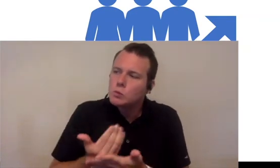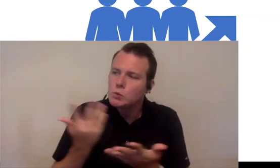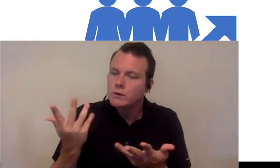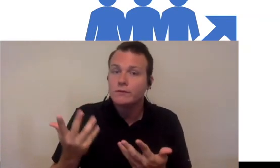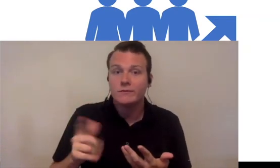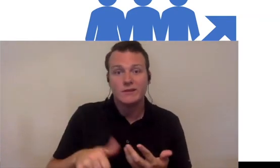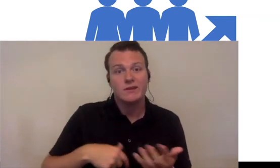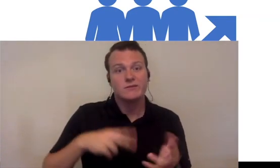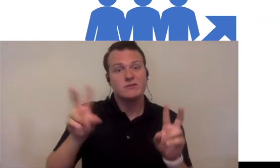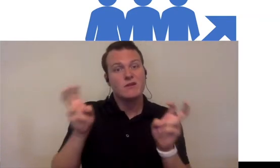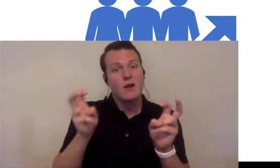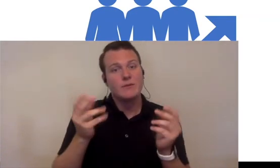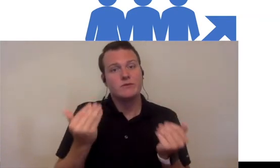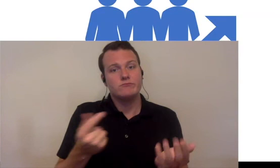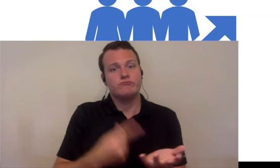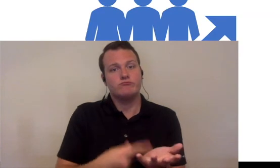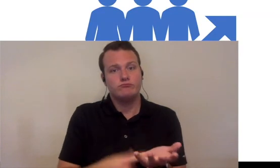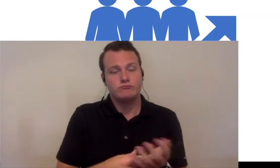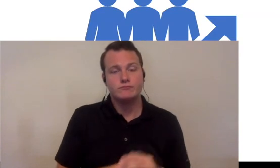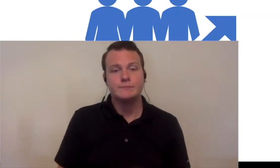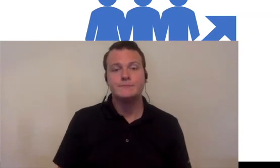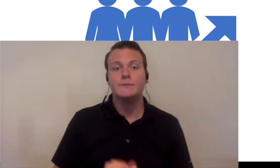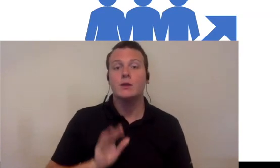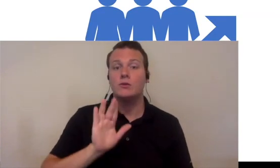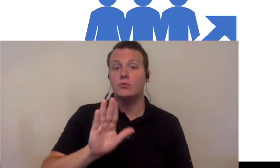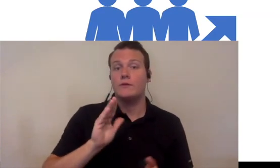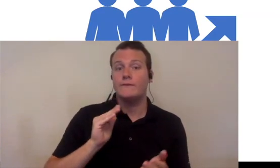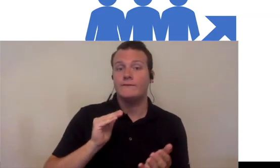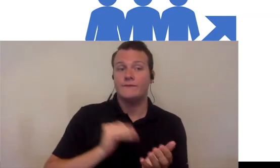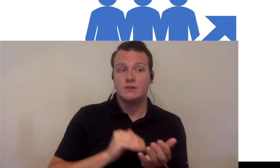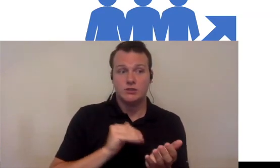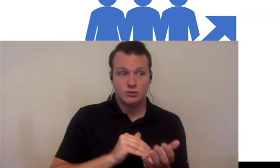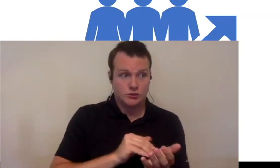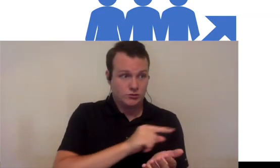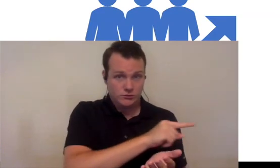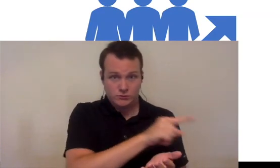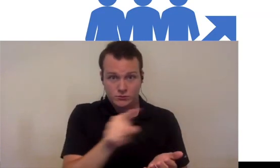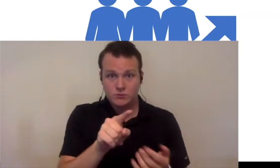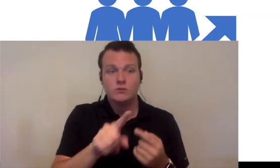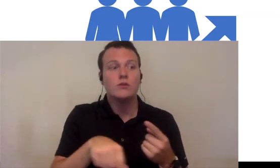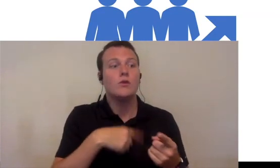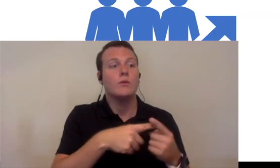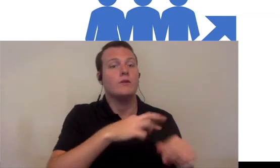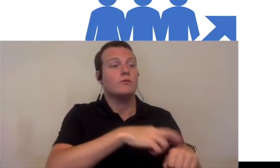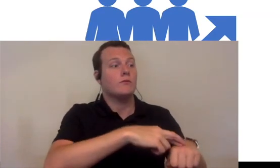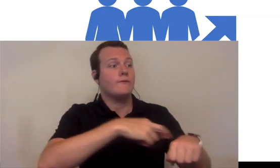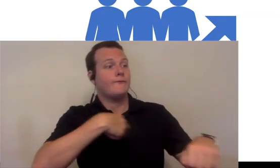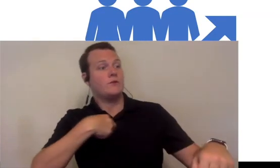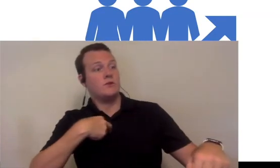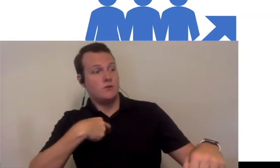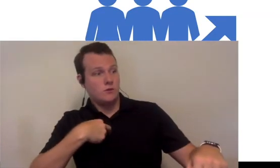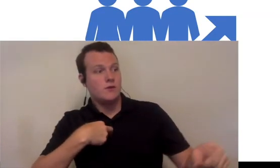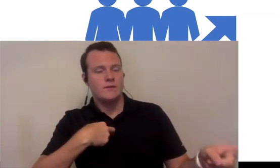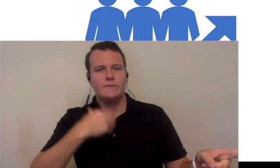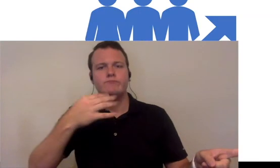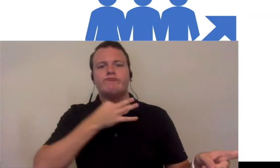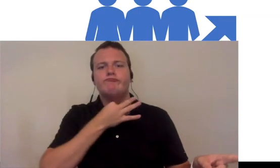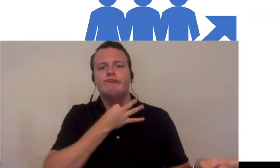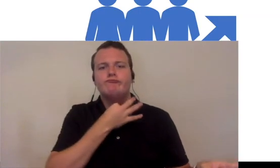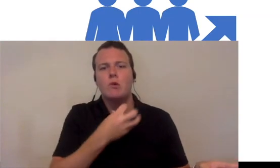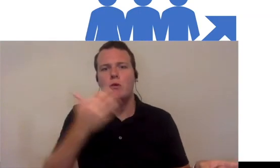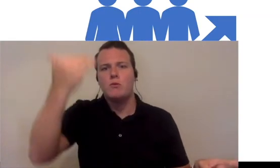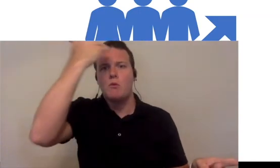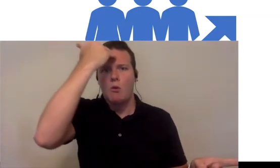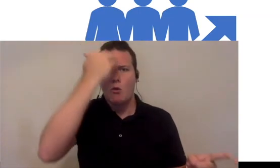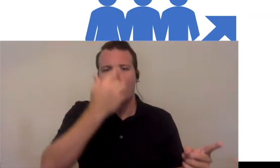to talk about. Your physicians, as you refer, they want to know these things. If you have an article that you've read